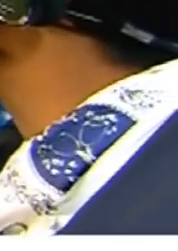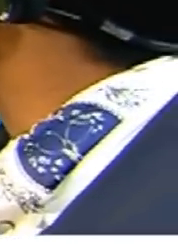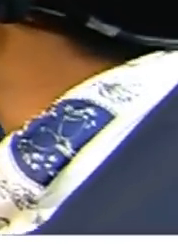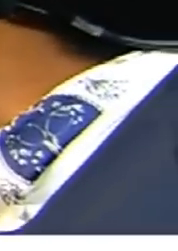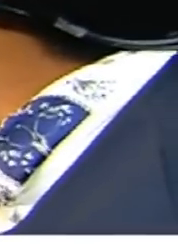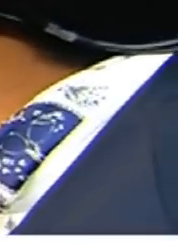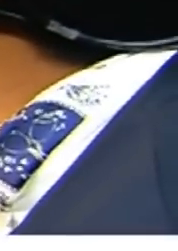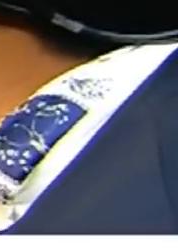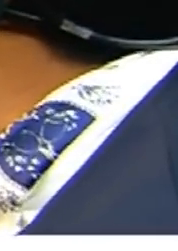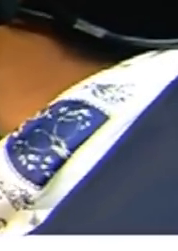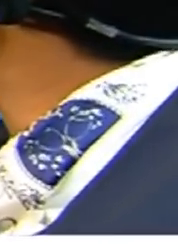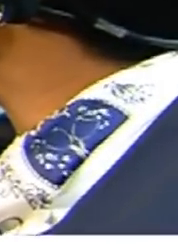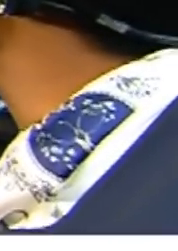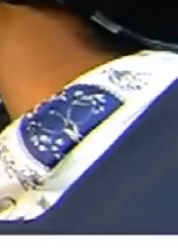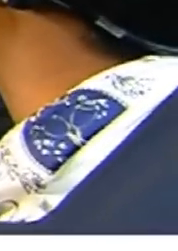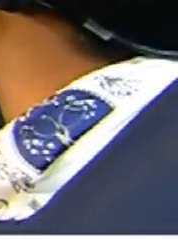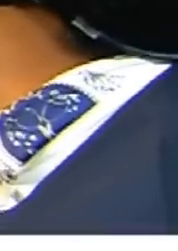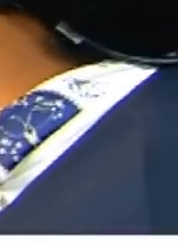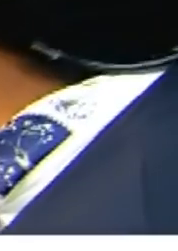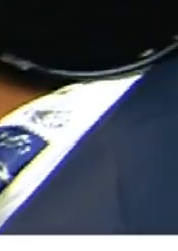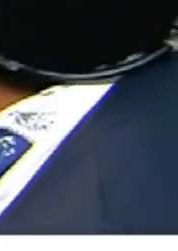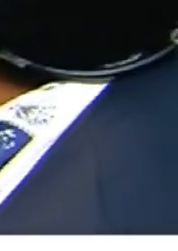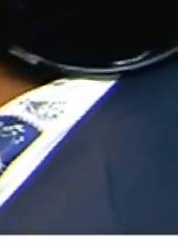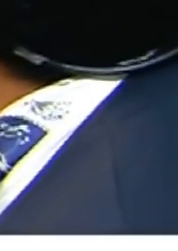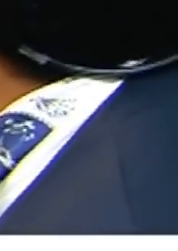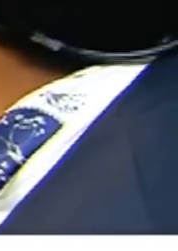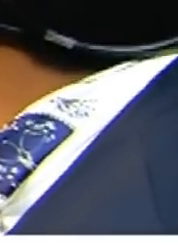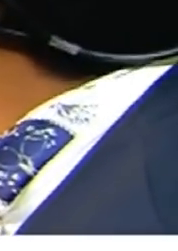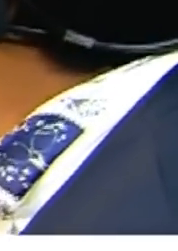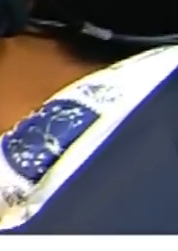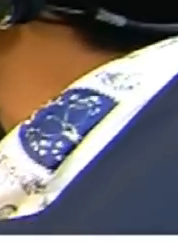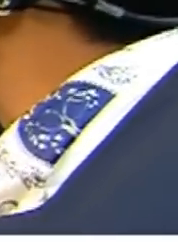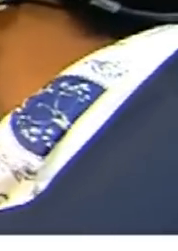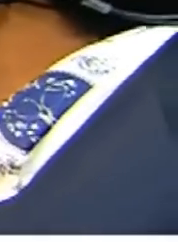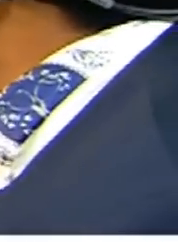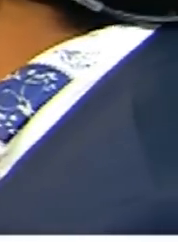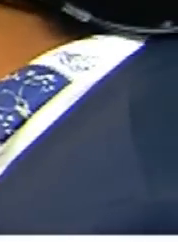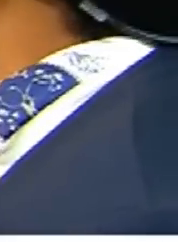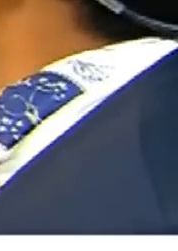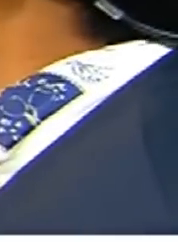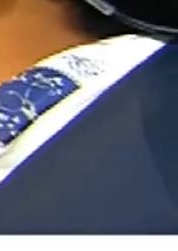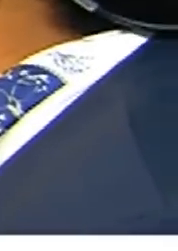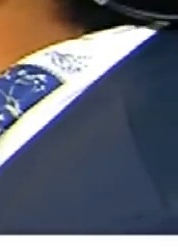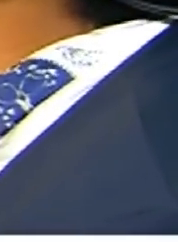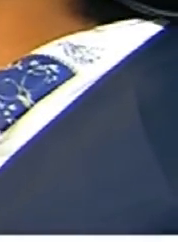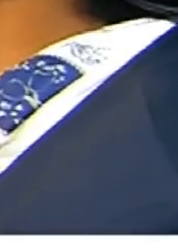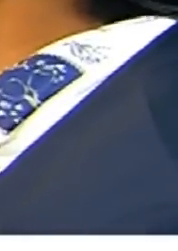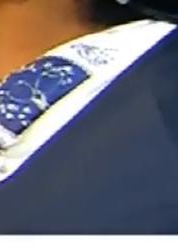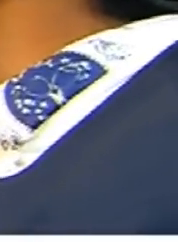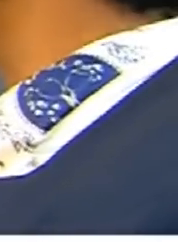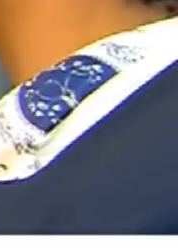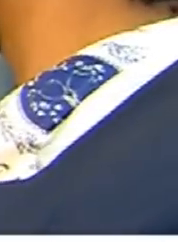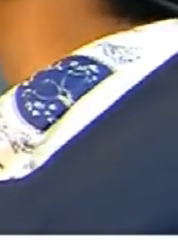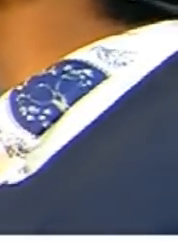of whether you'll regain the lost ground? Because look, South Africans now